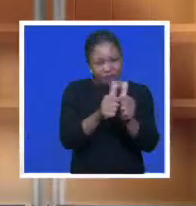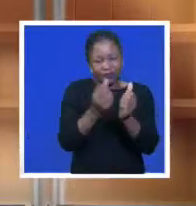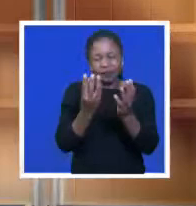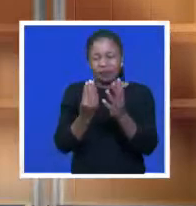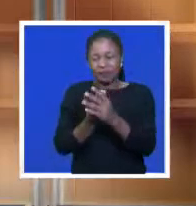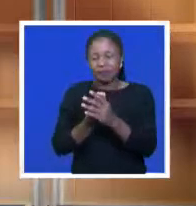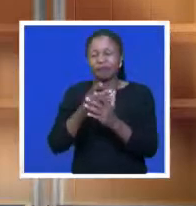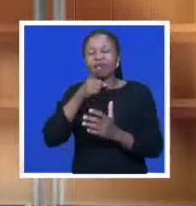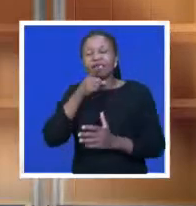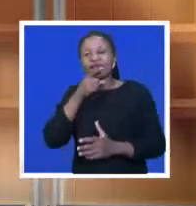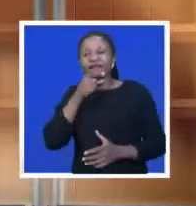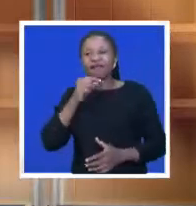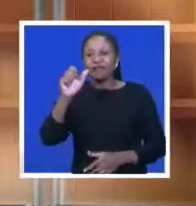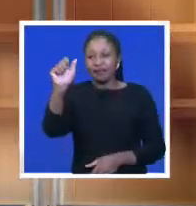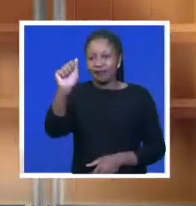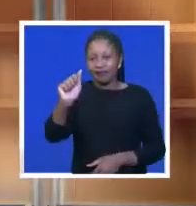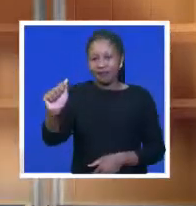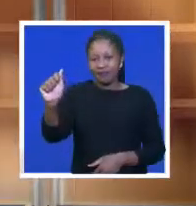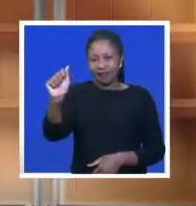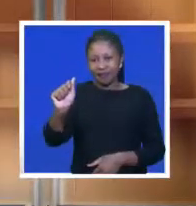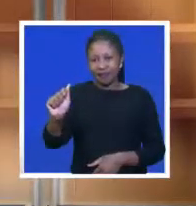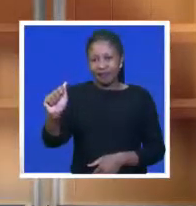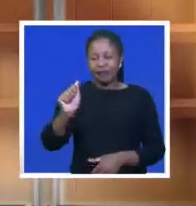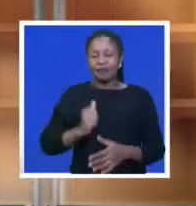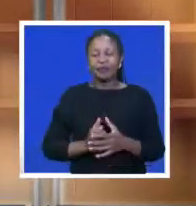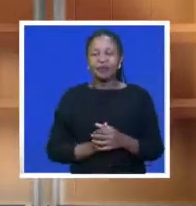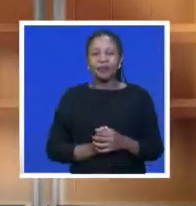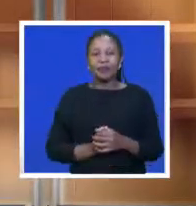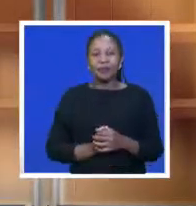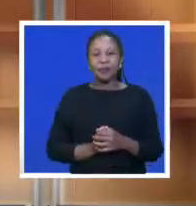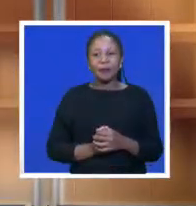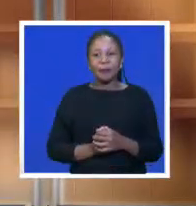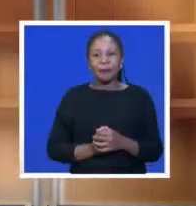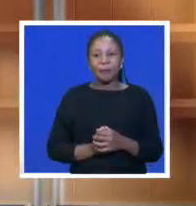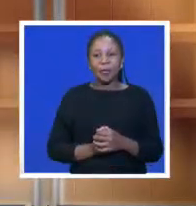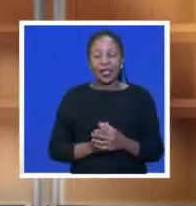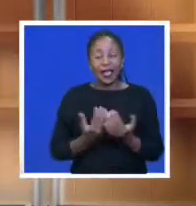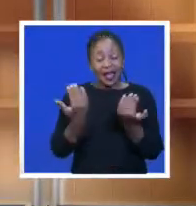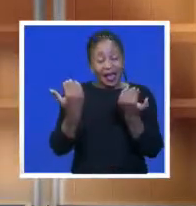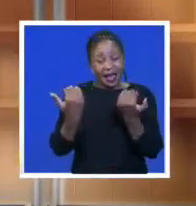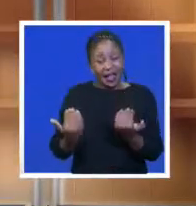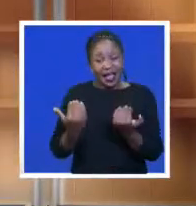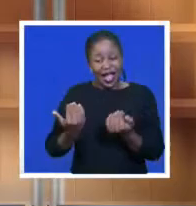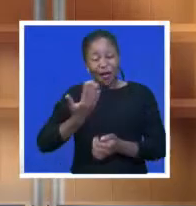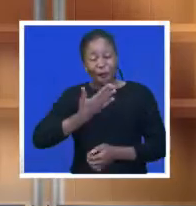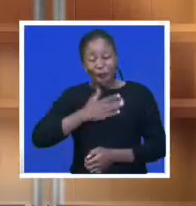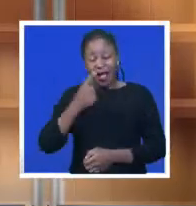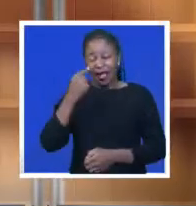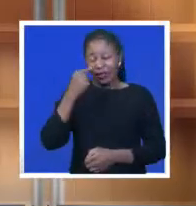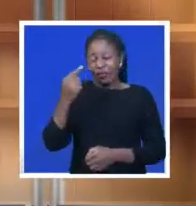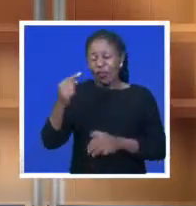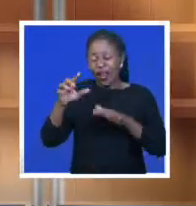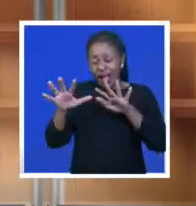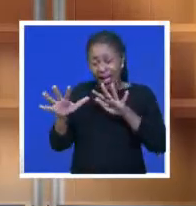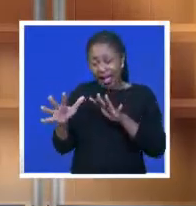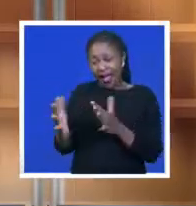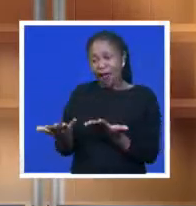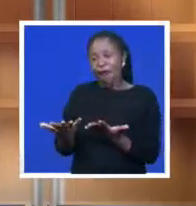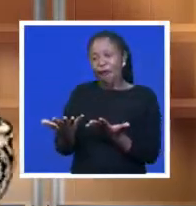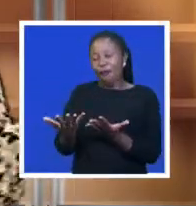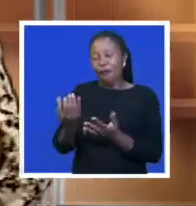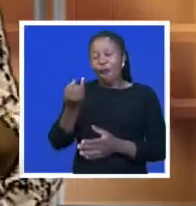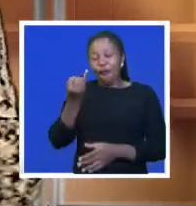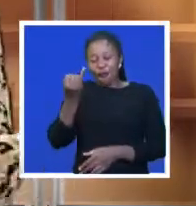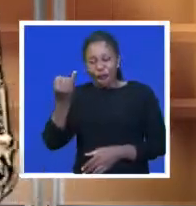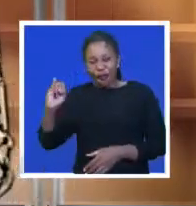God created the first woman. Because if you remember, with the first man, we said